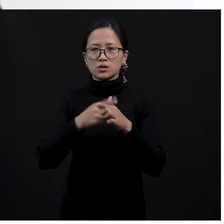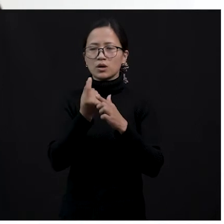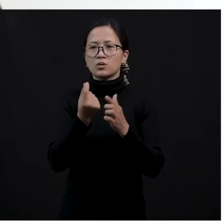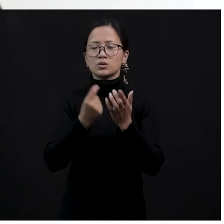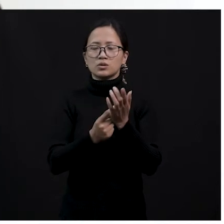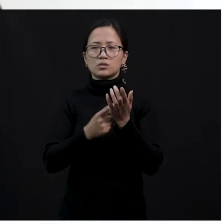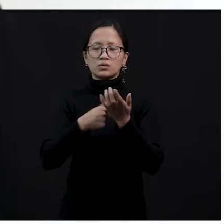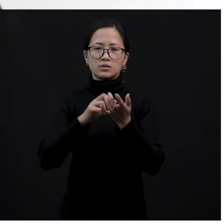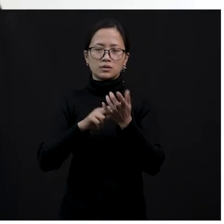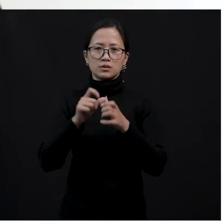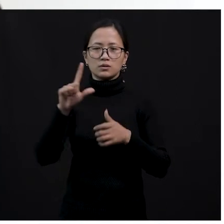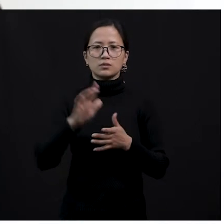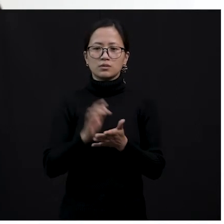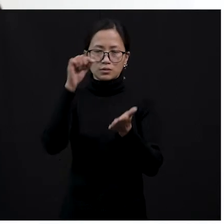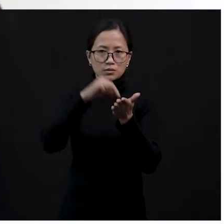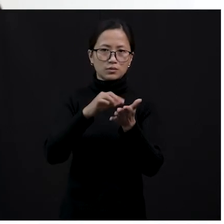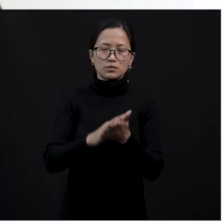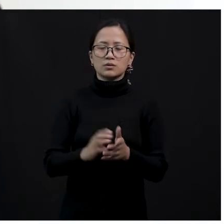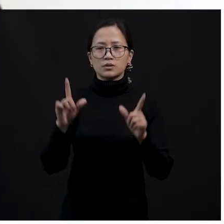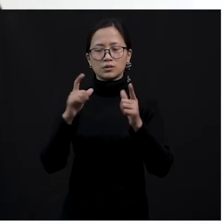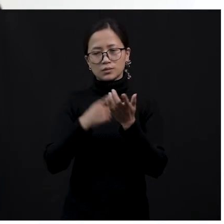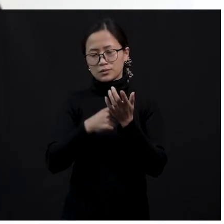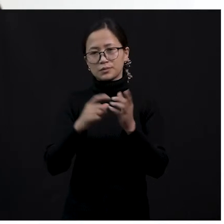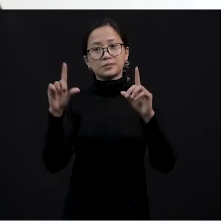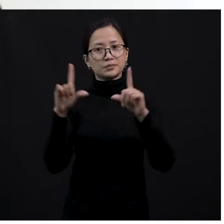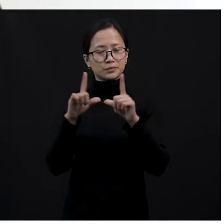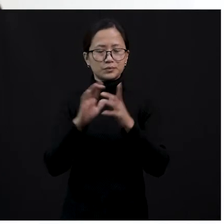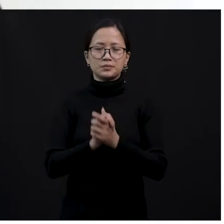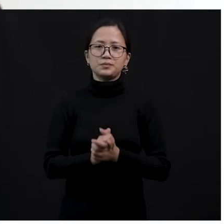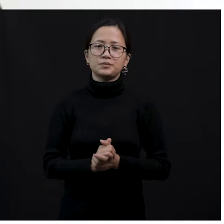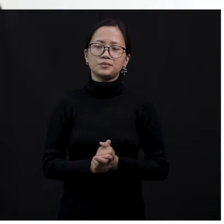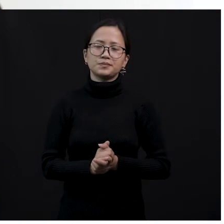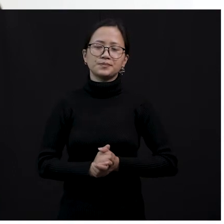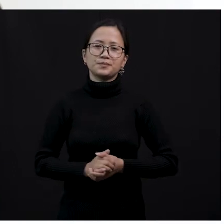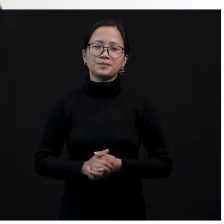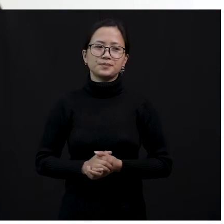that he shall make a point to record it in his medical journal.